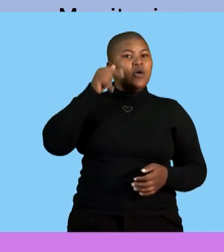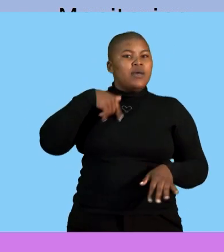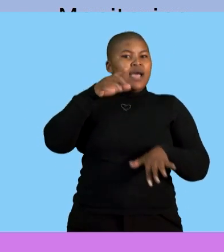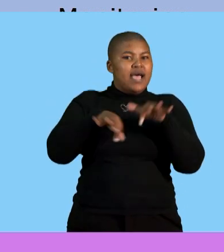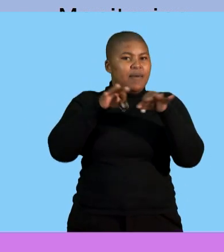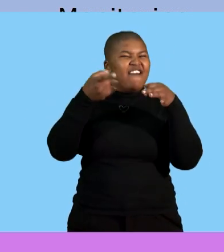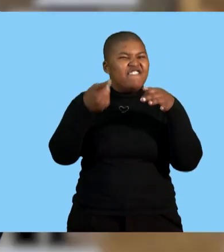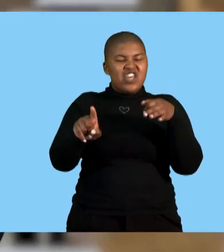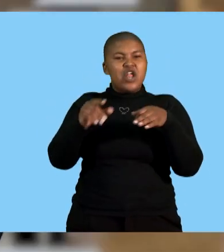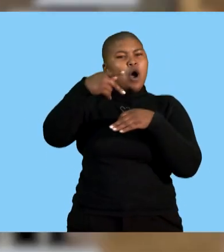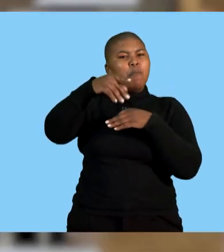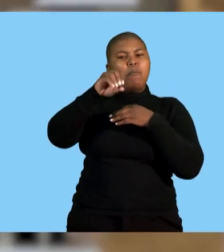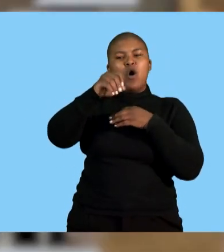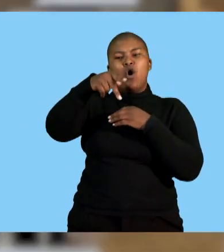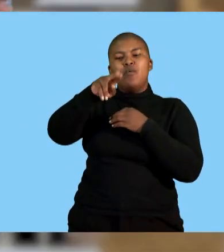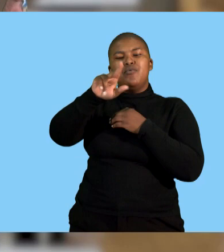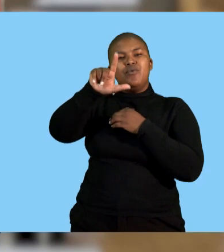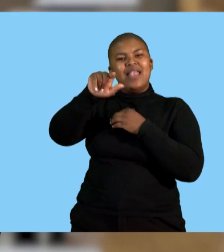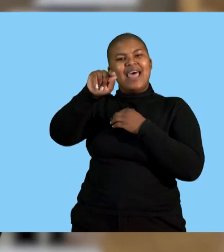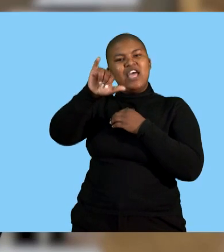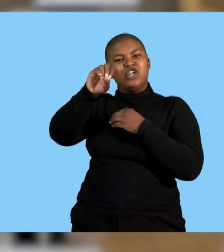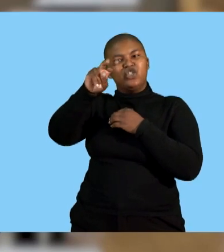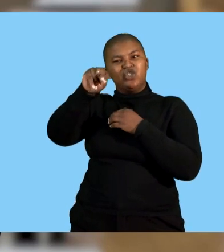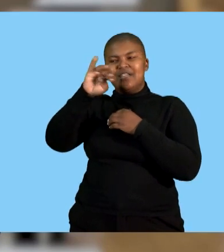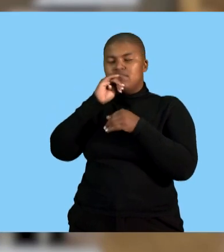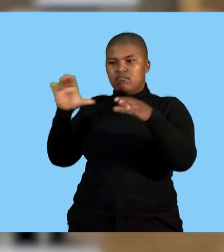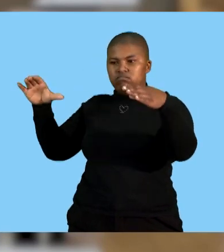is a large group of people whereby the